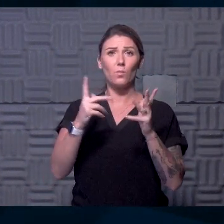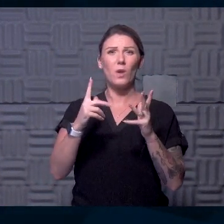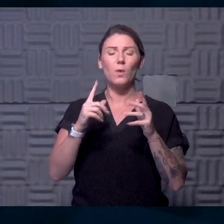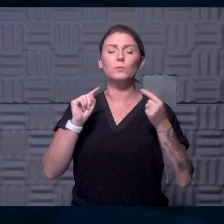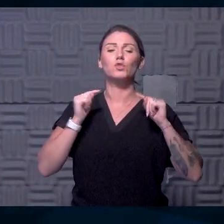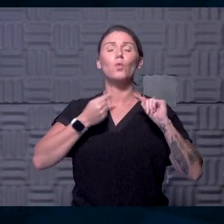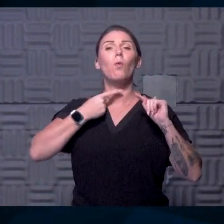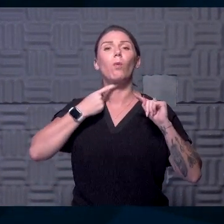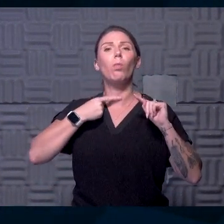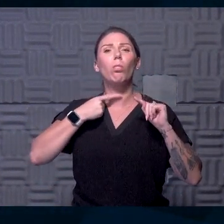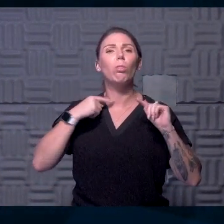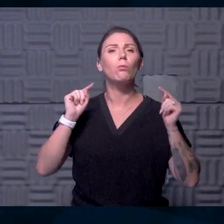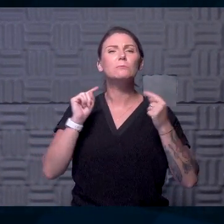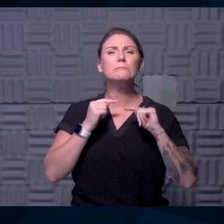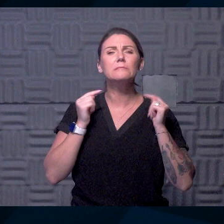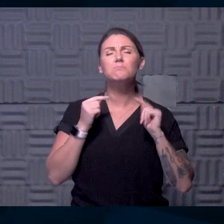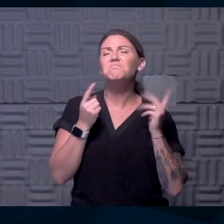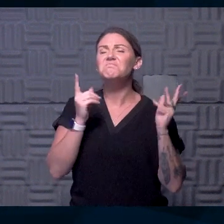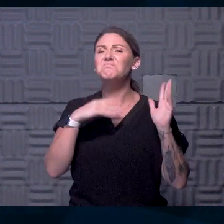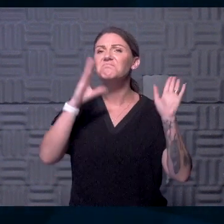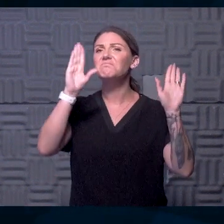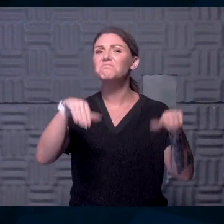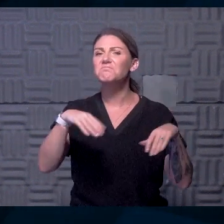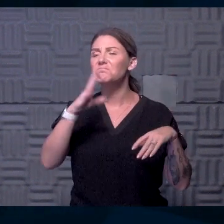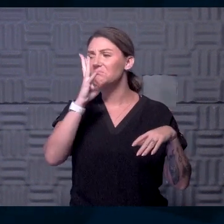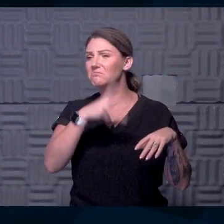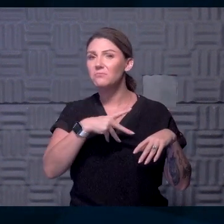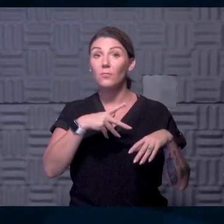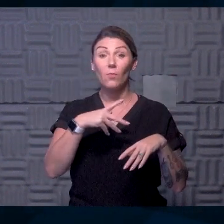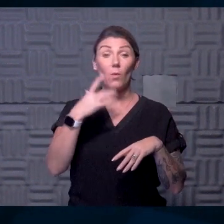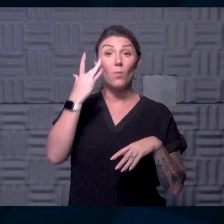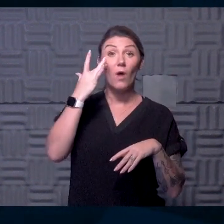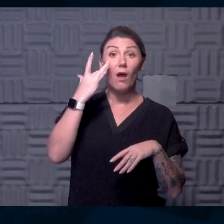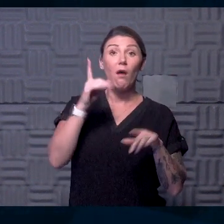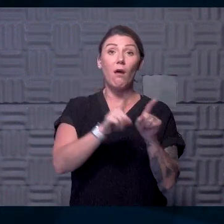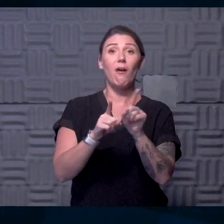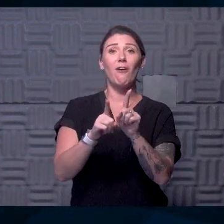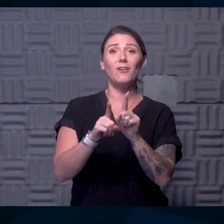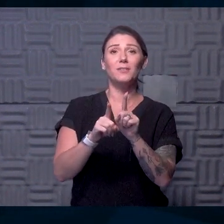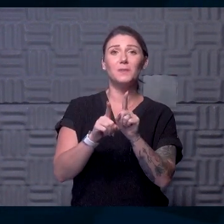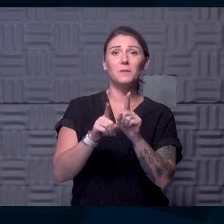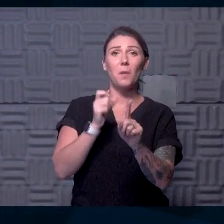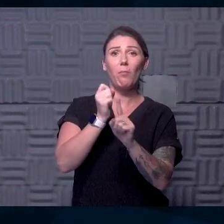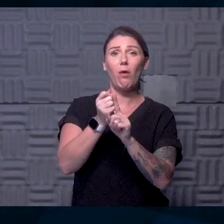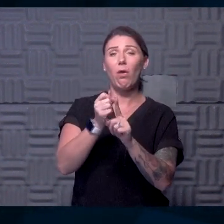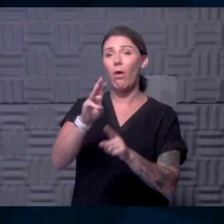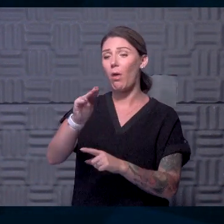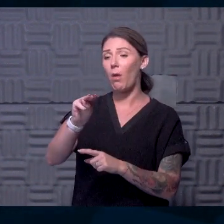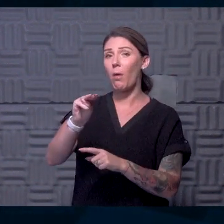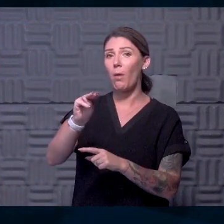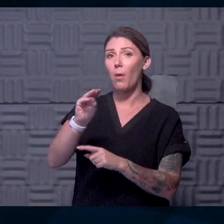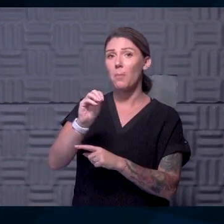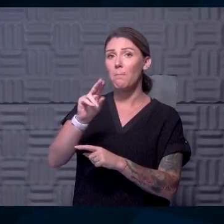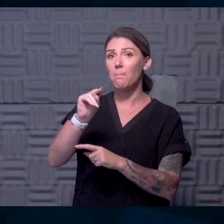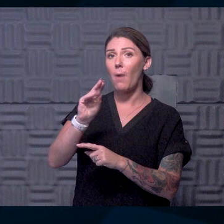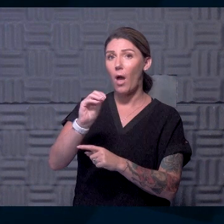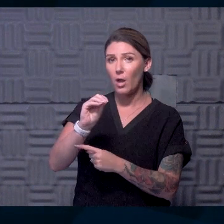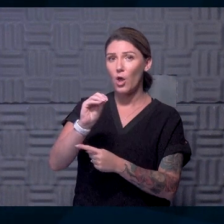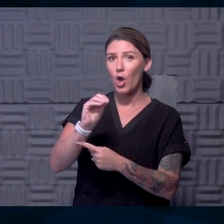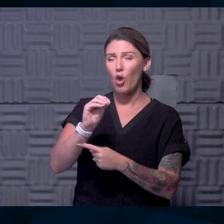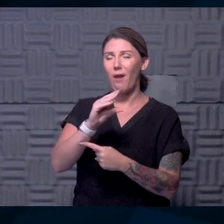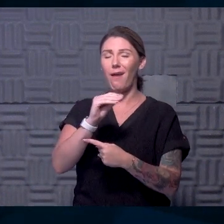throat, and I really didn't think anything of it because I also had mono this past year, and so I get tonsillitis all the time